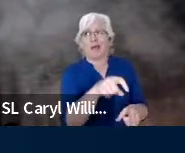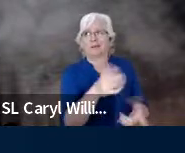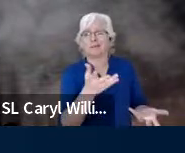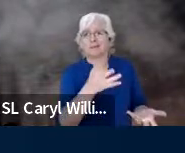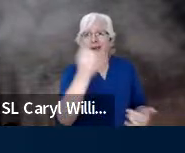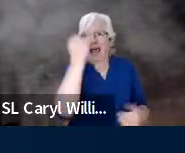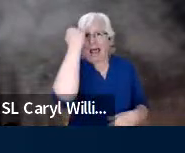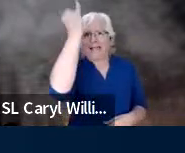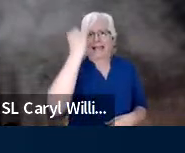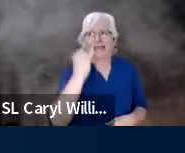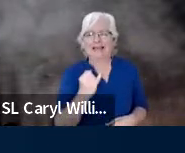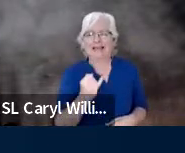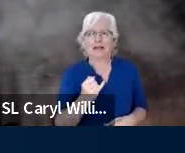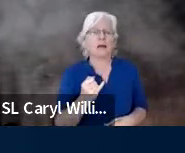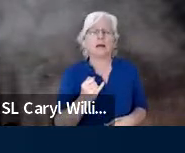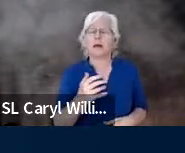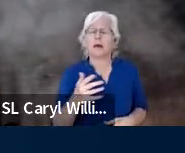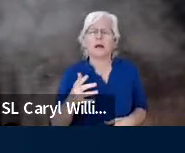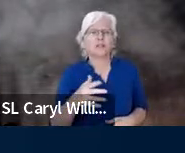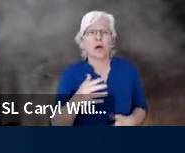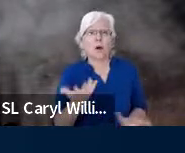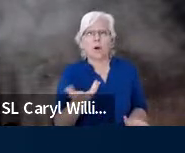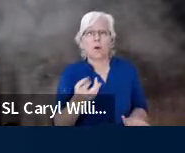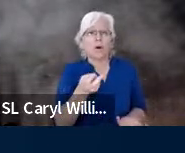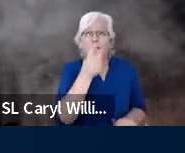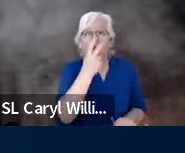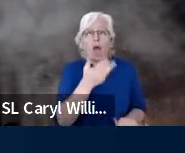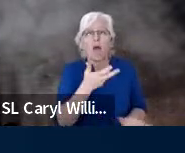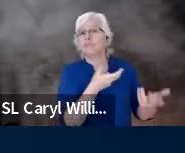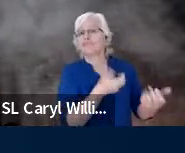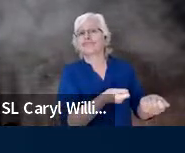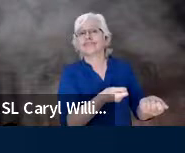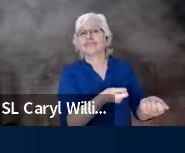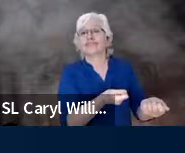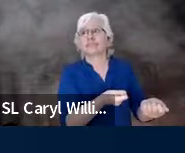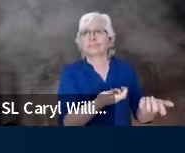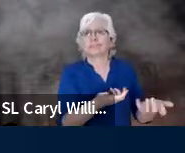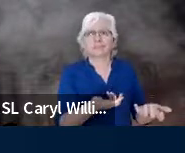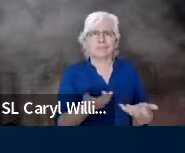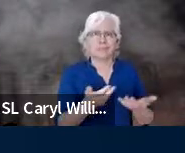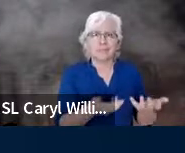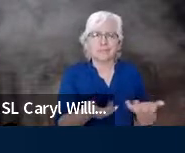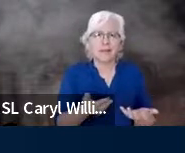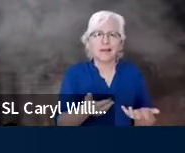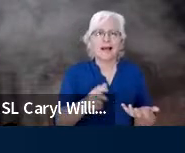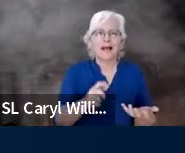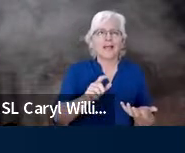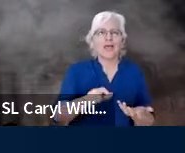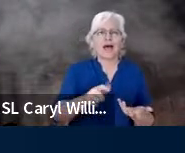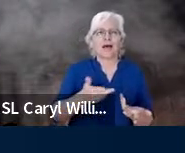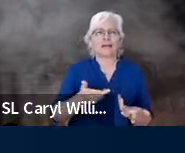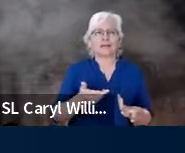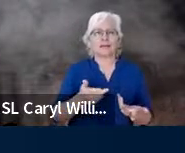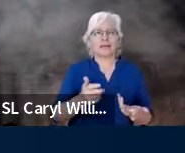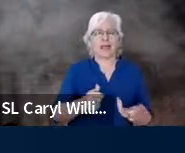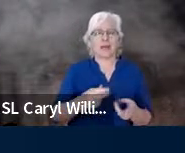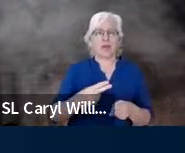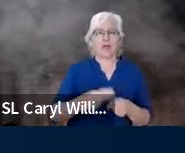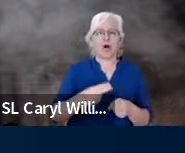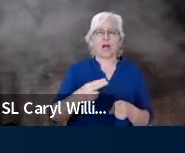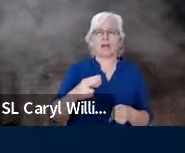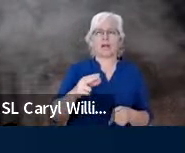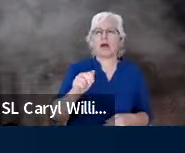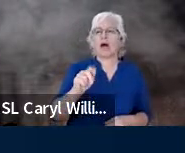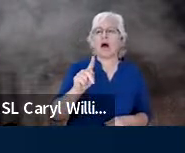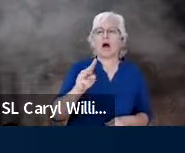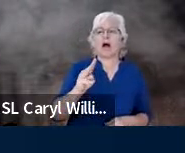of correctness that may come along with an algorithmic system can be referred to again as automation